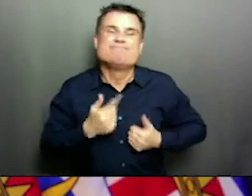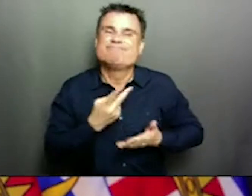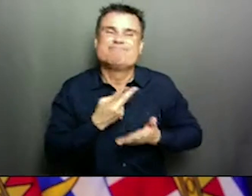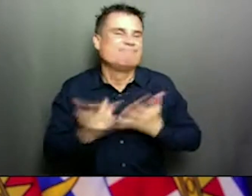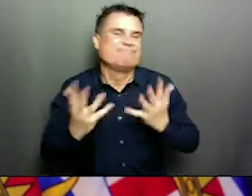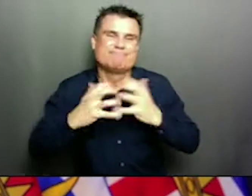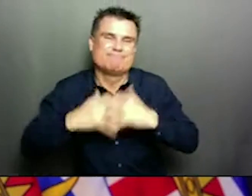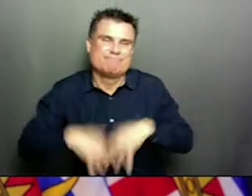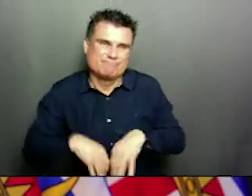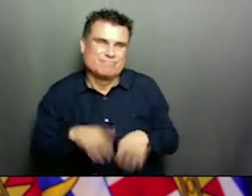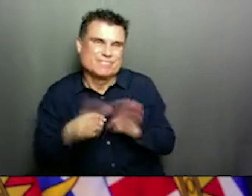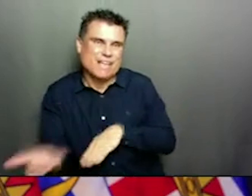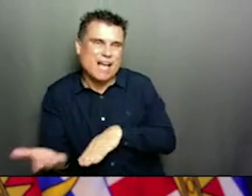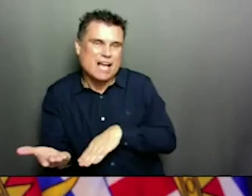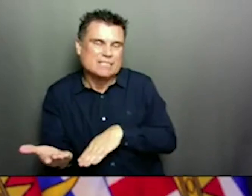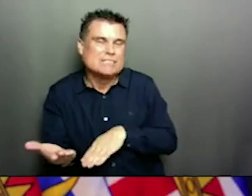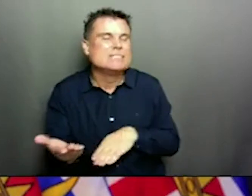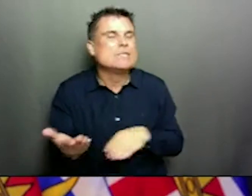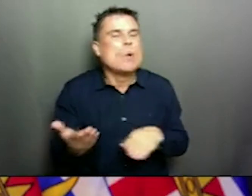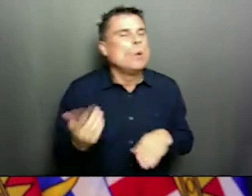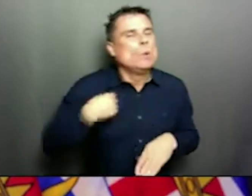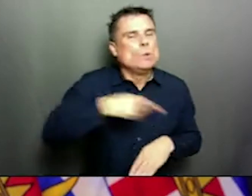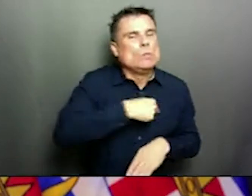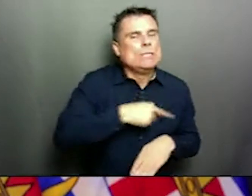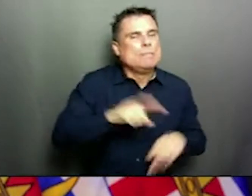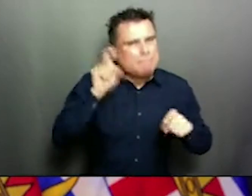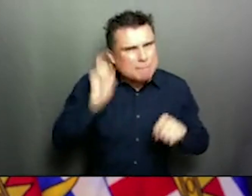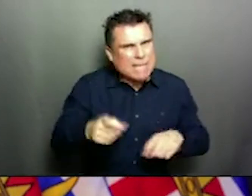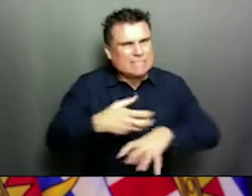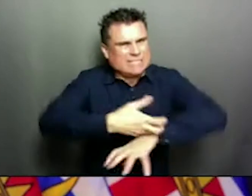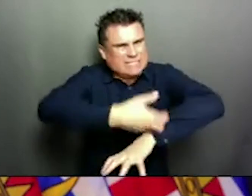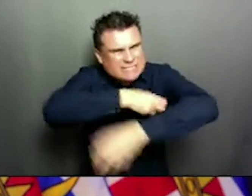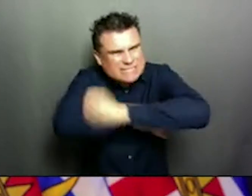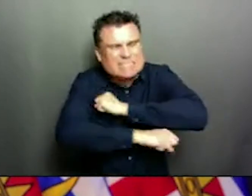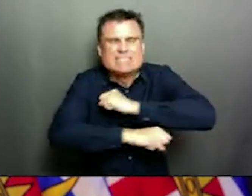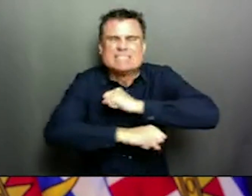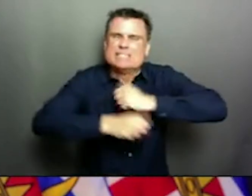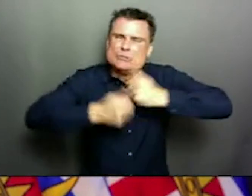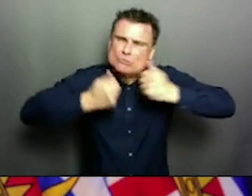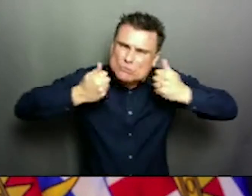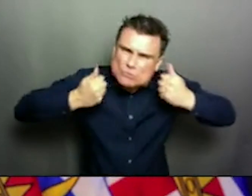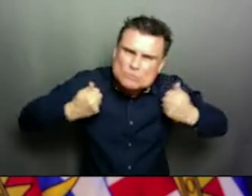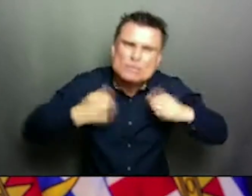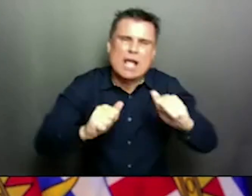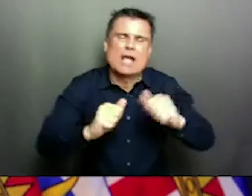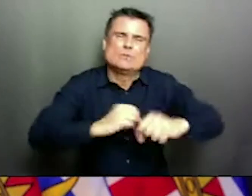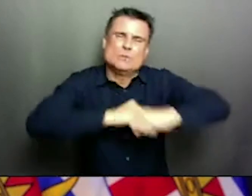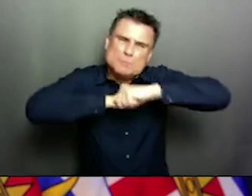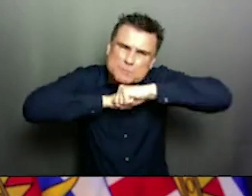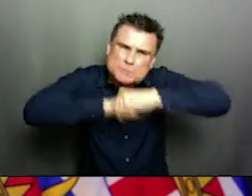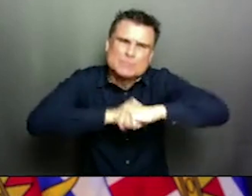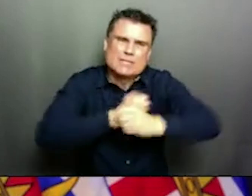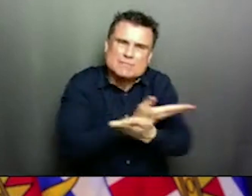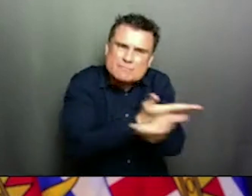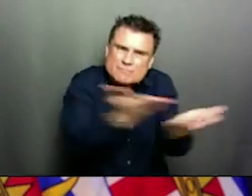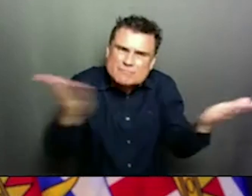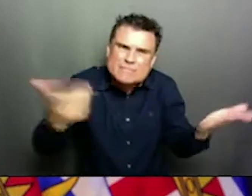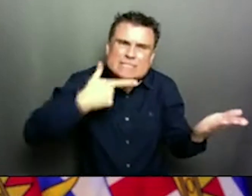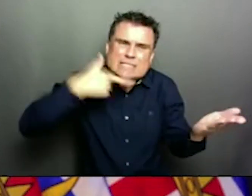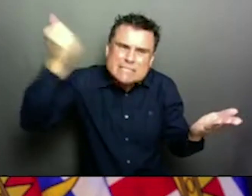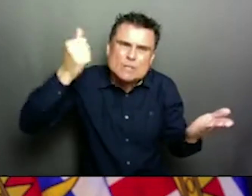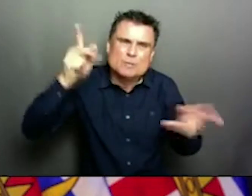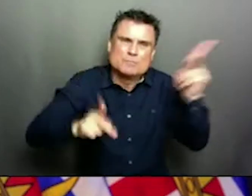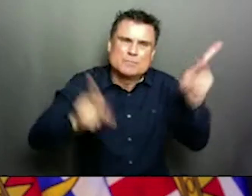to protect our seniors and elders in our community and in care homes. Of the heartening news